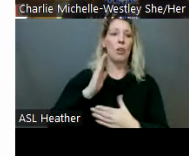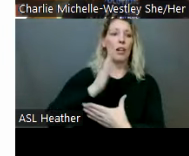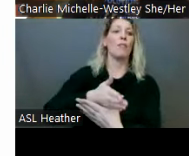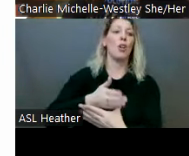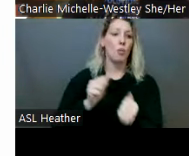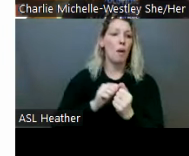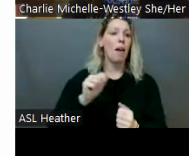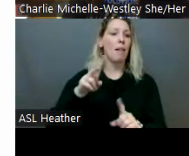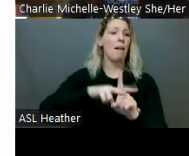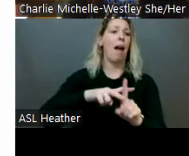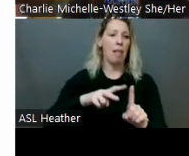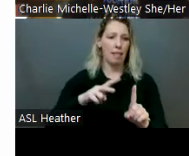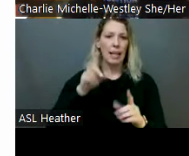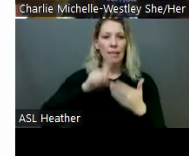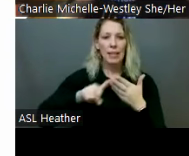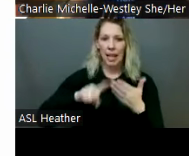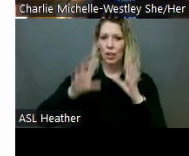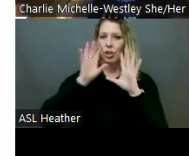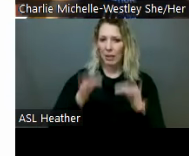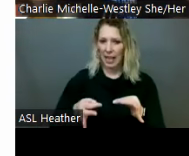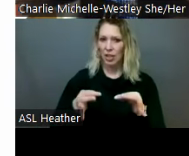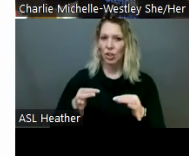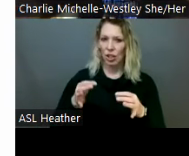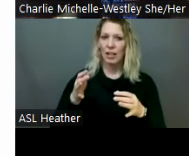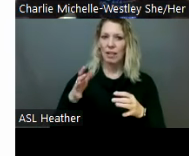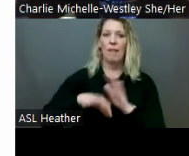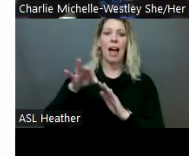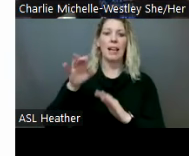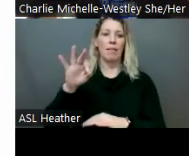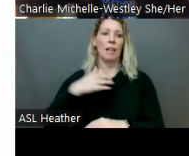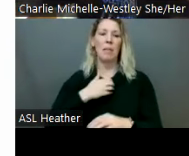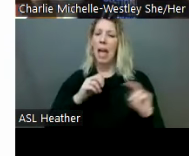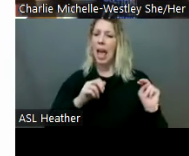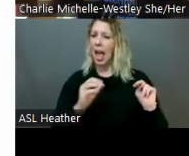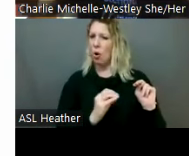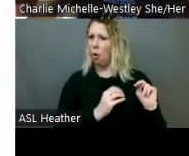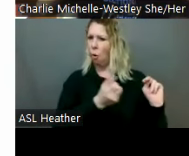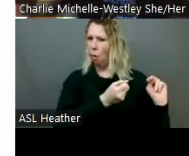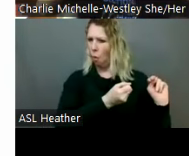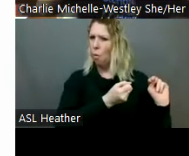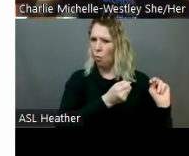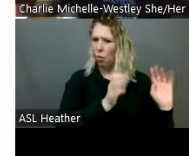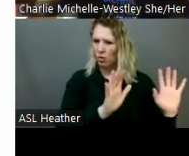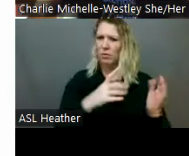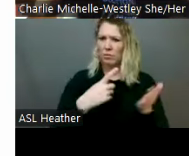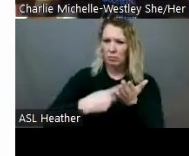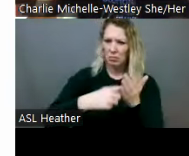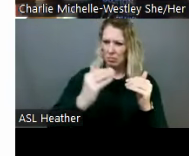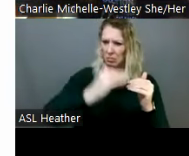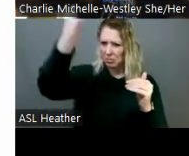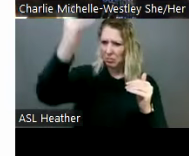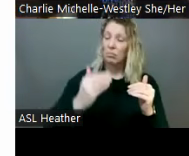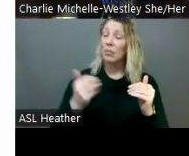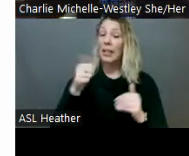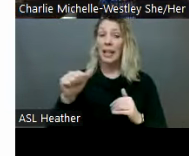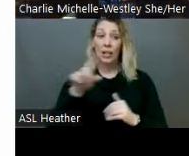I'm going to hold off on N and O for the time being. Can we just do those K, L, M, N together, and we'll get back to those other two? Do we have any questions or